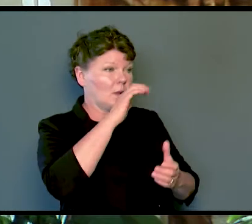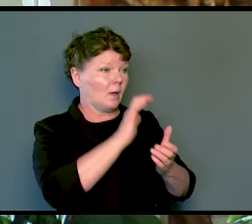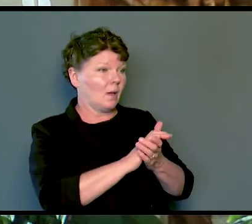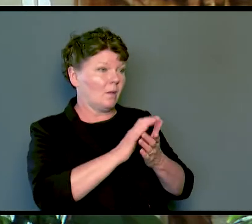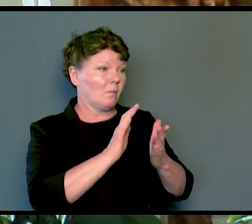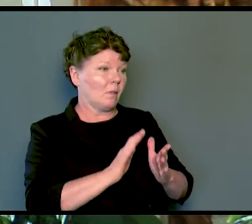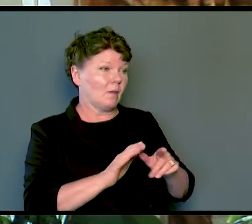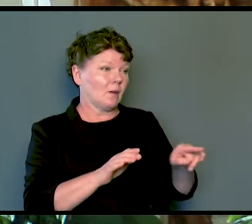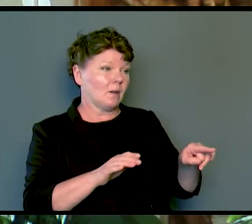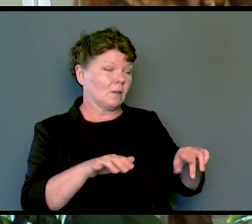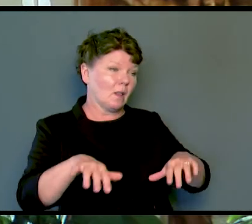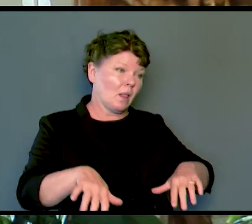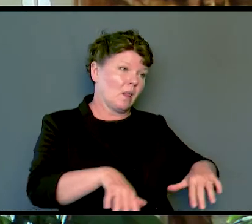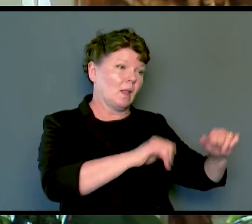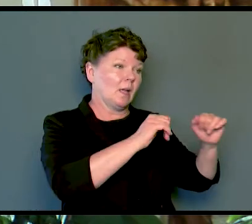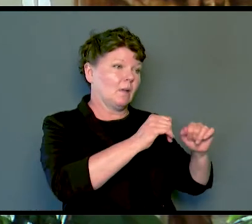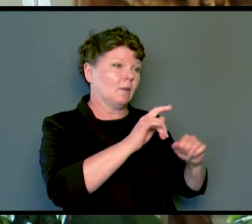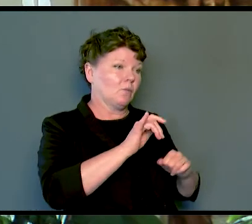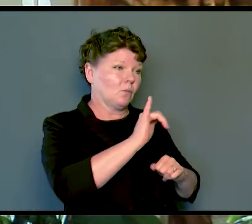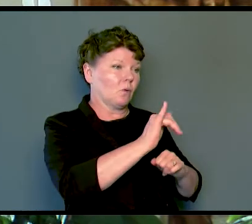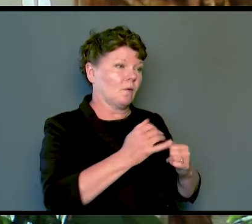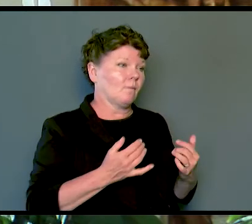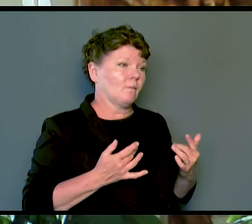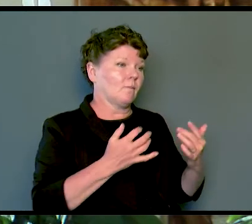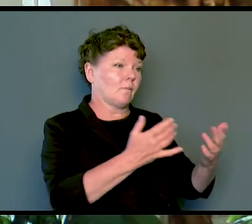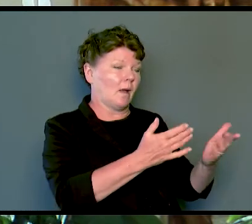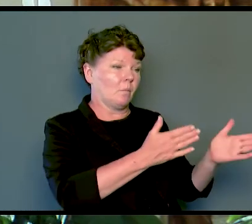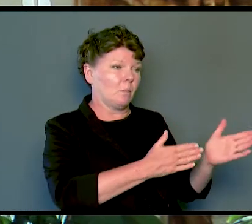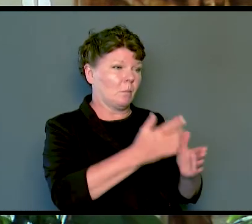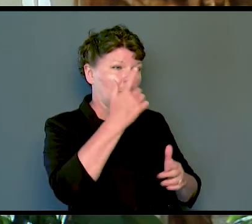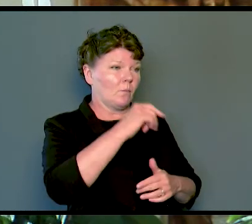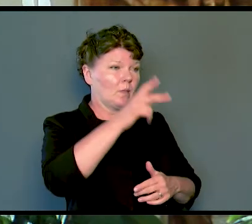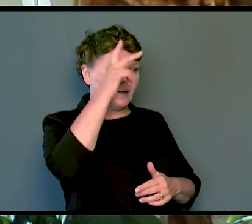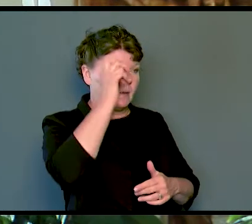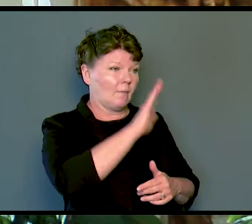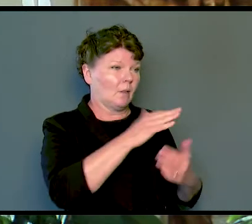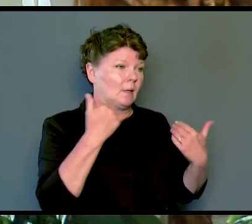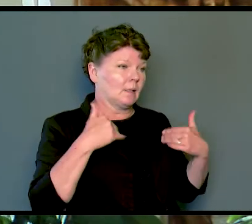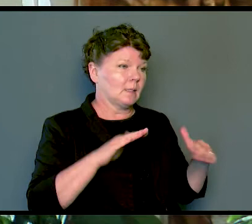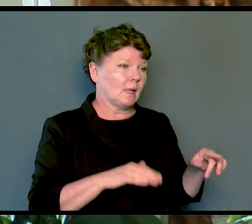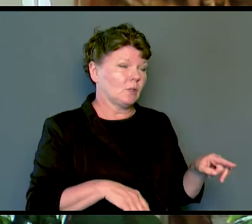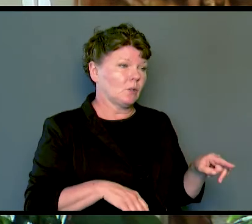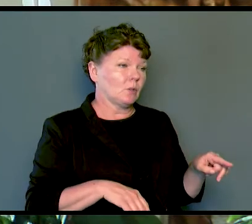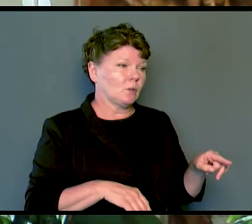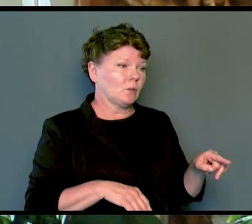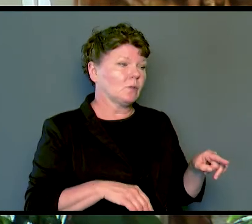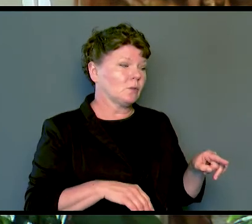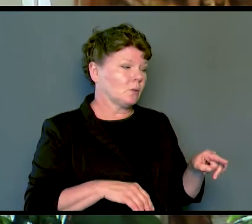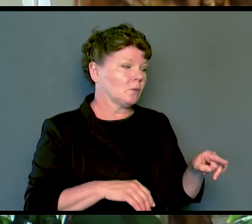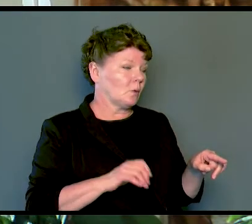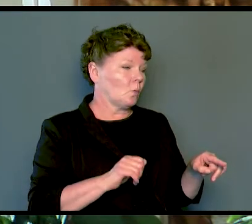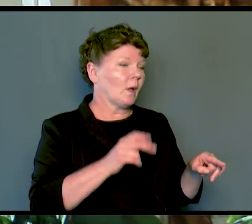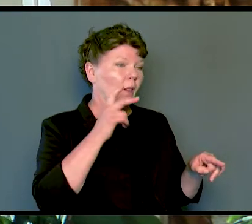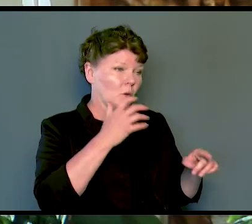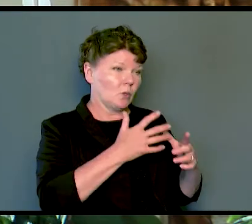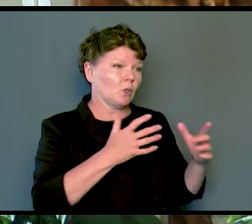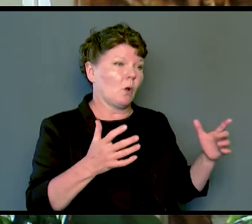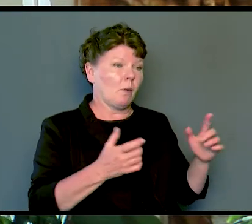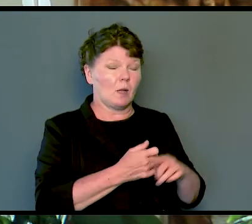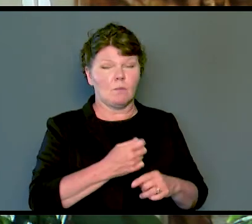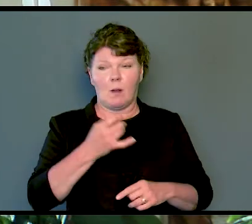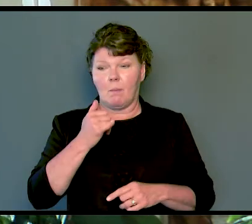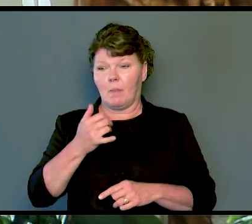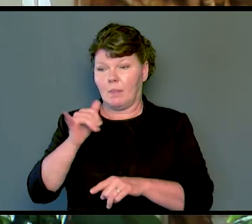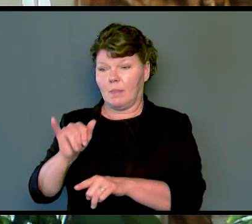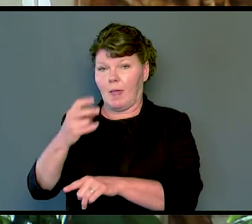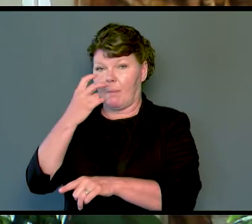unbelievers, depart from me, you cursed, into the eternal fire which was prepared for the devil and his angels. We can learn so much from